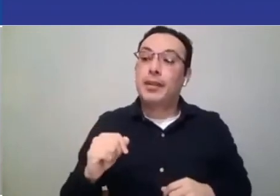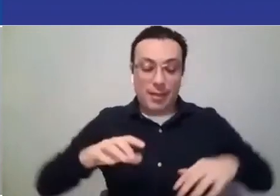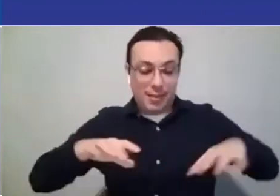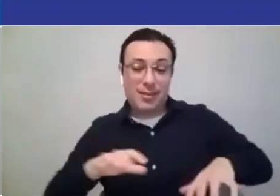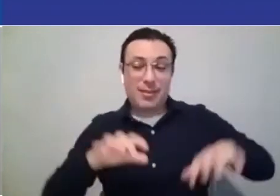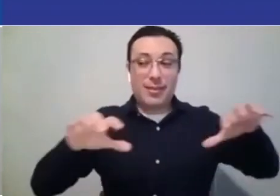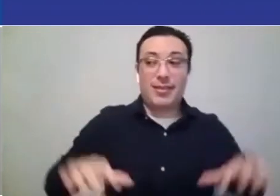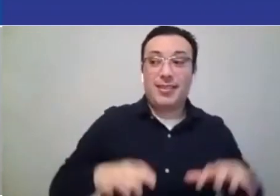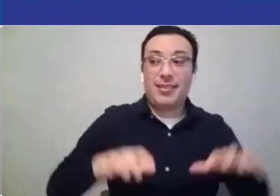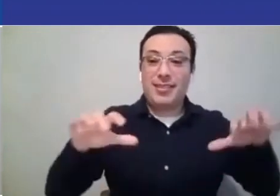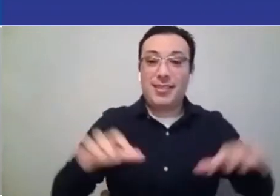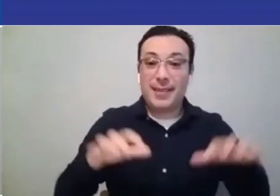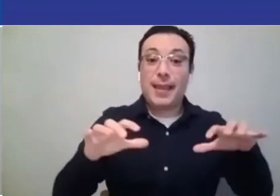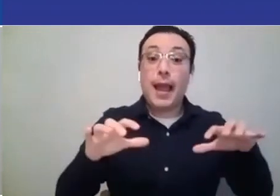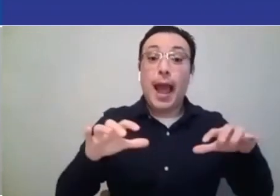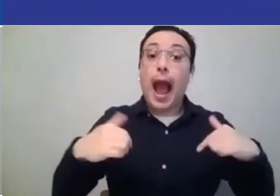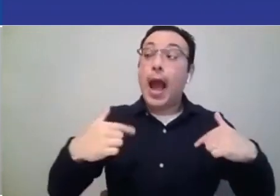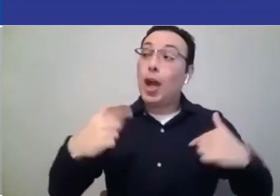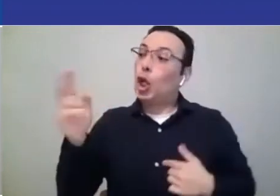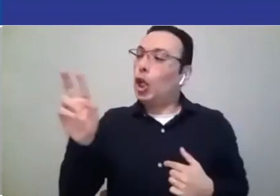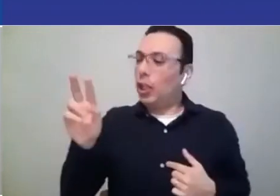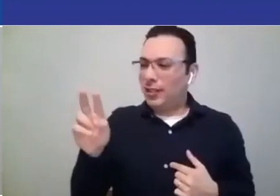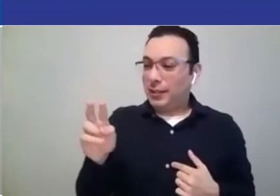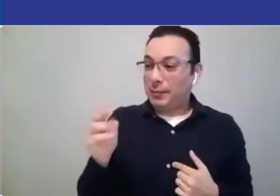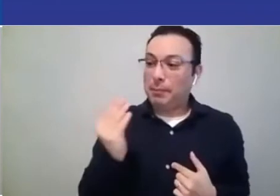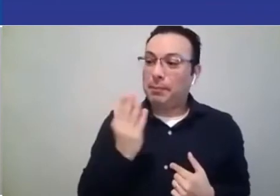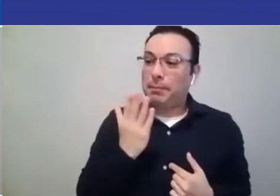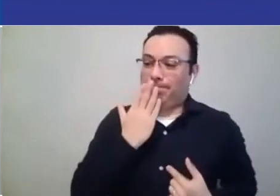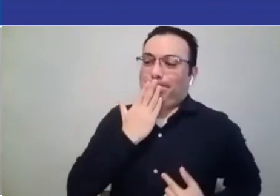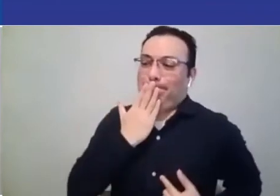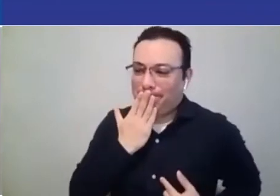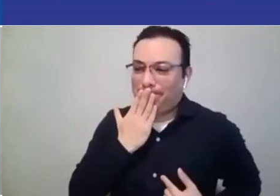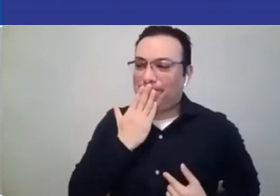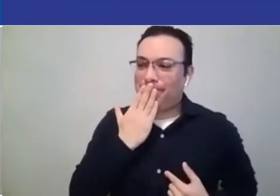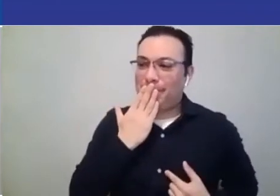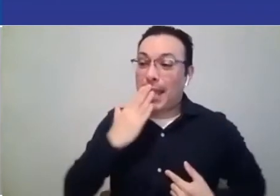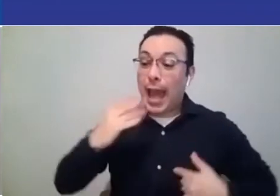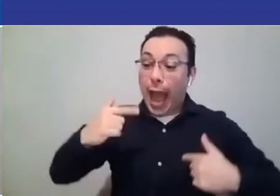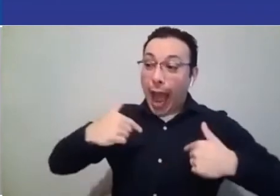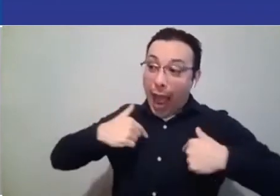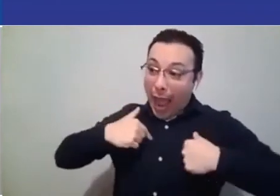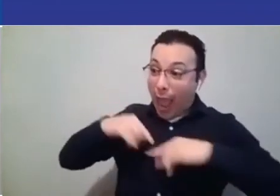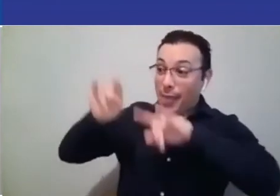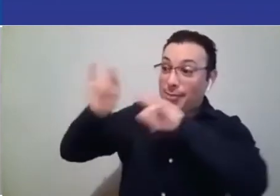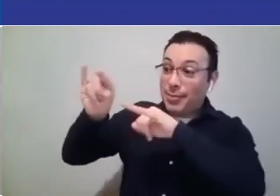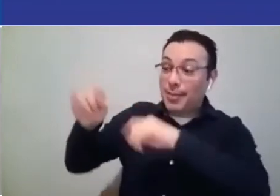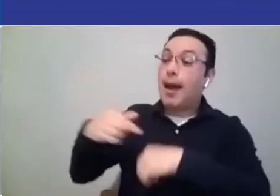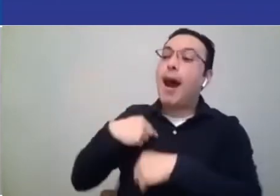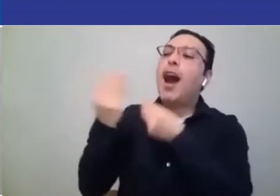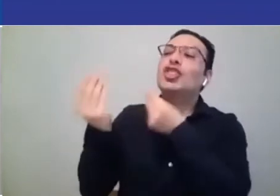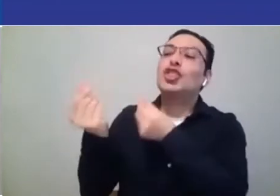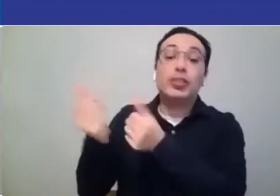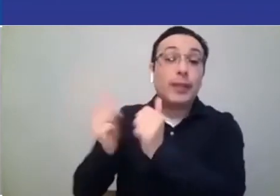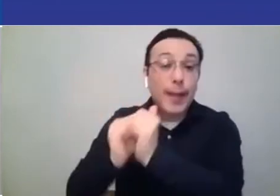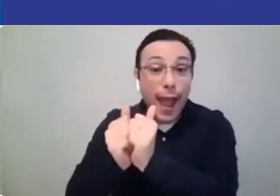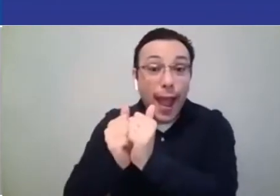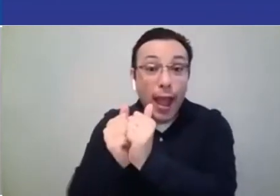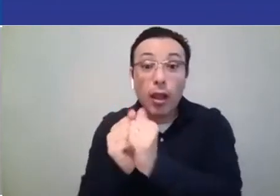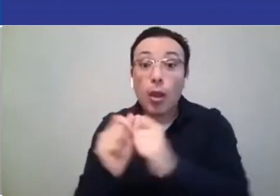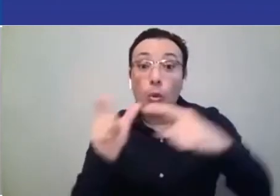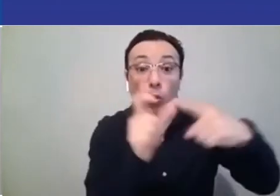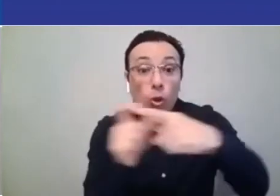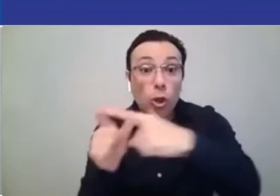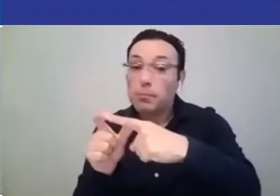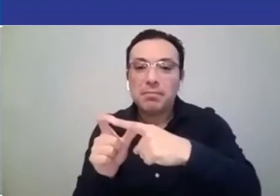that be, look at you. We have the power to speak this through our bodies,